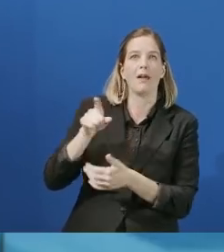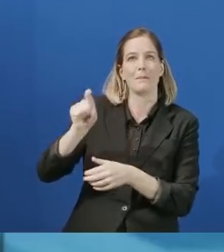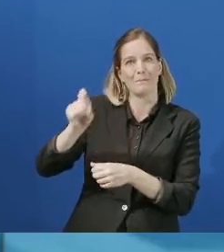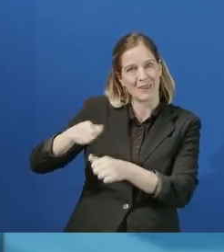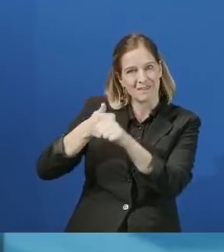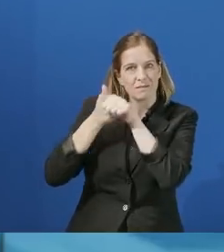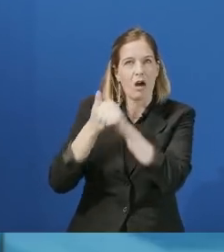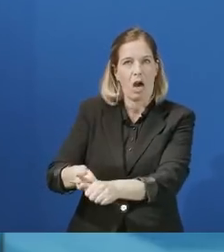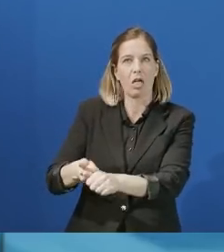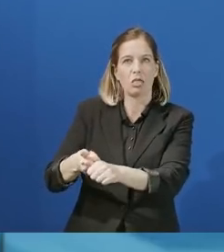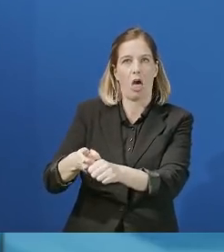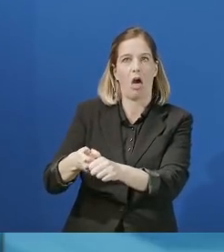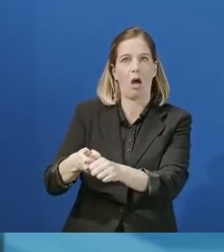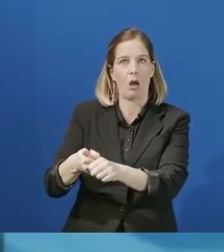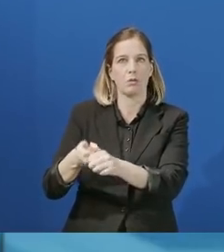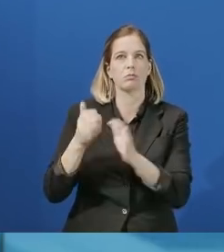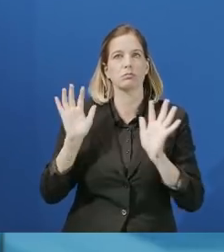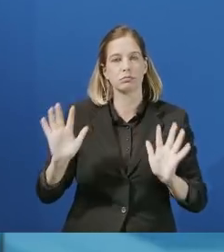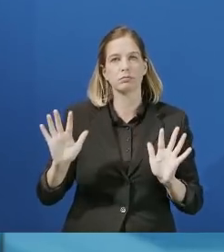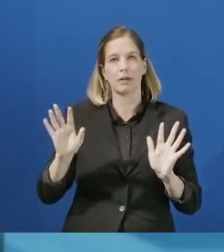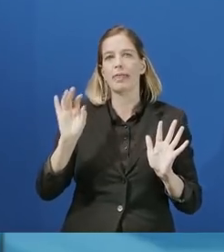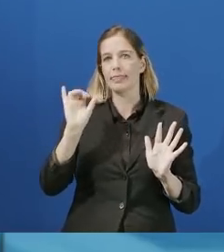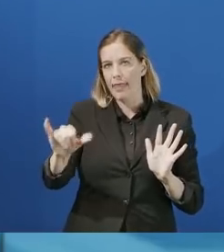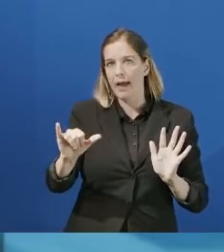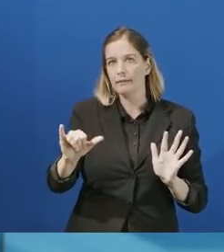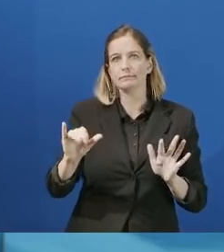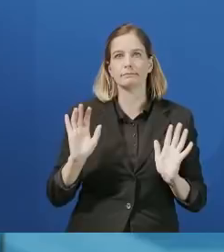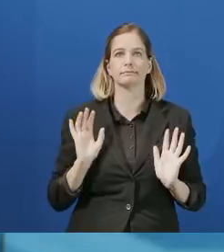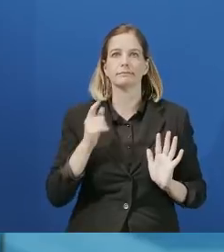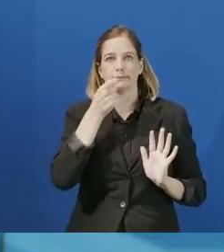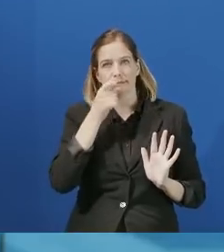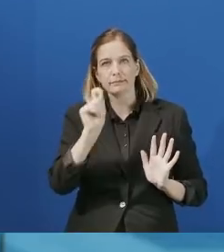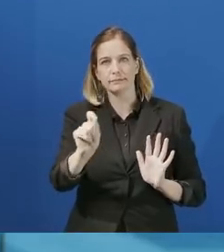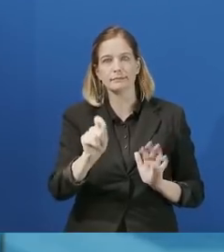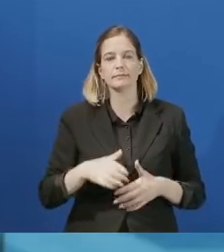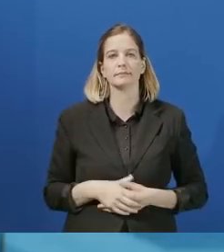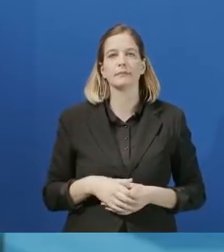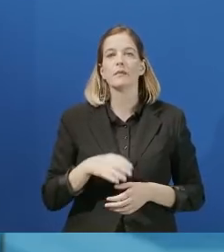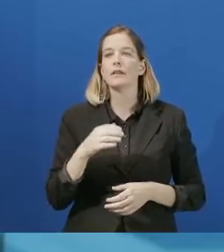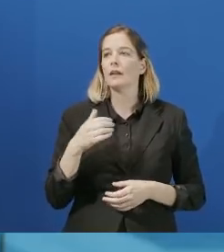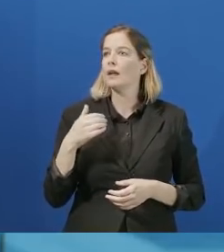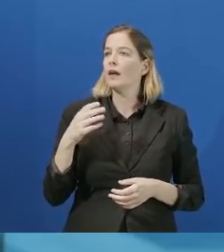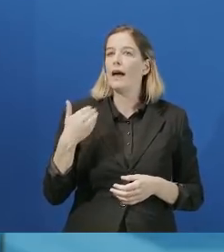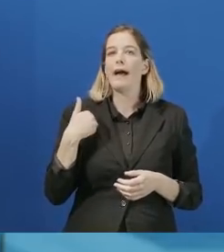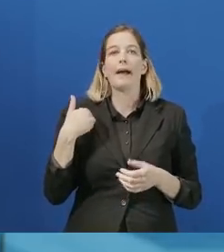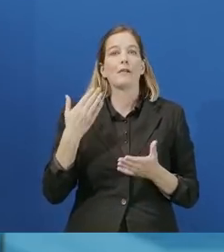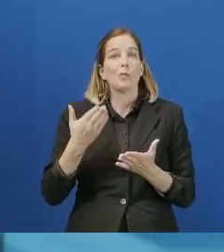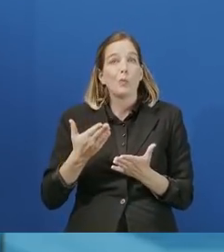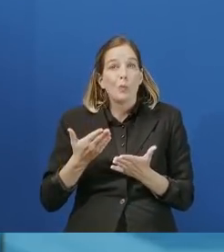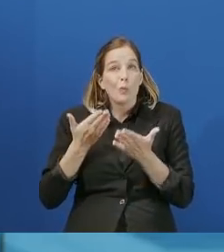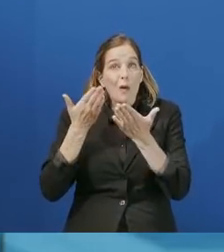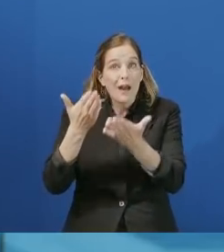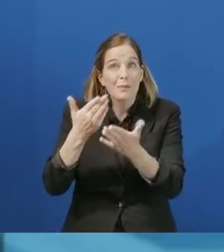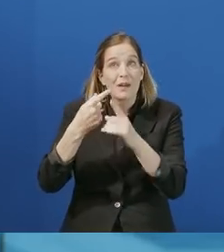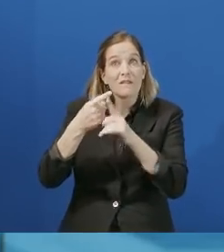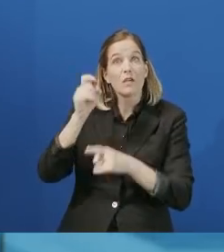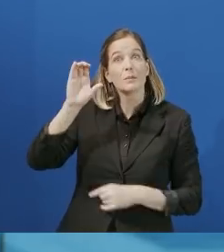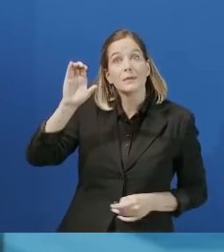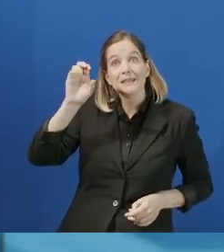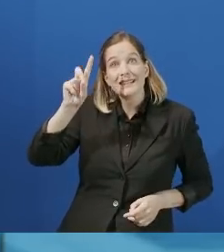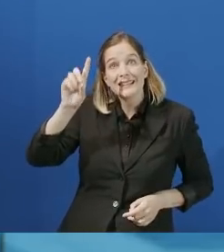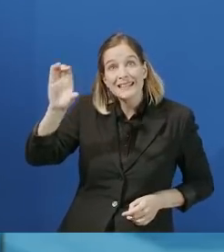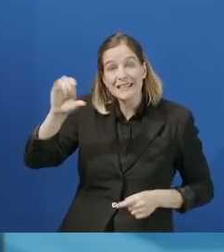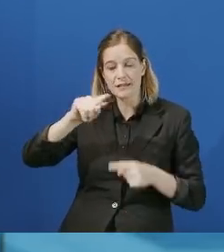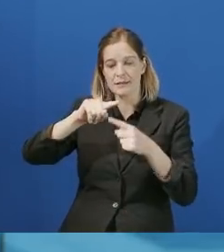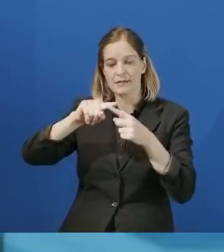been statewide. Those are the options, and those are also the options and recommendations from the Centers for Disease Control and the White